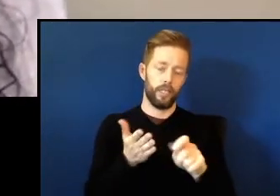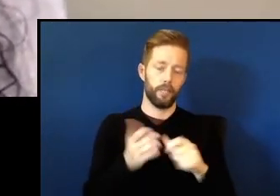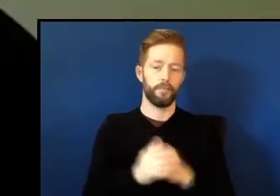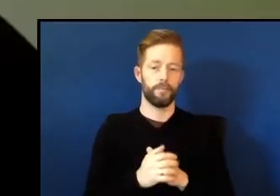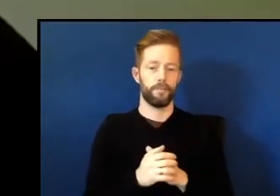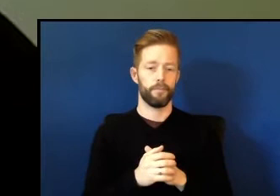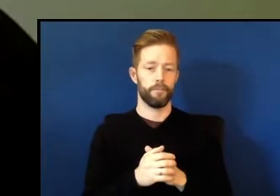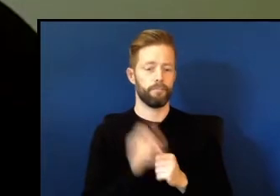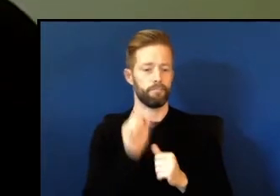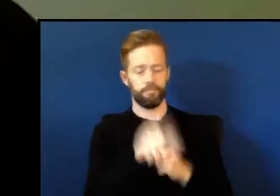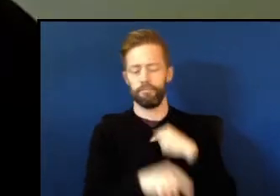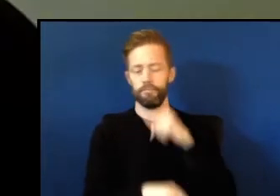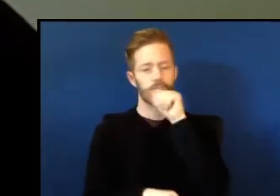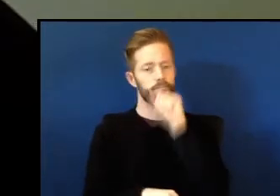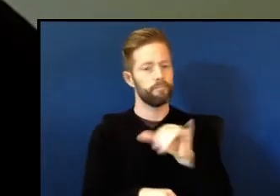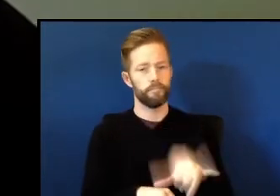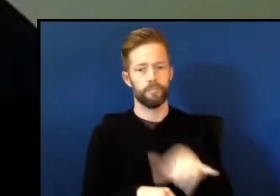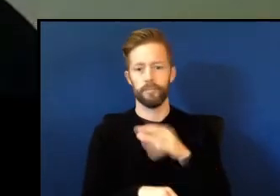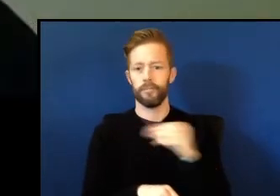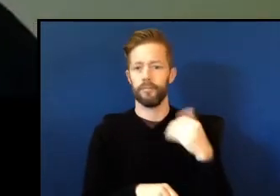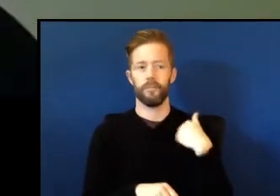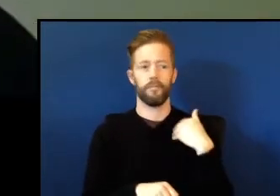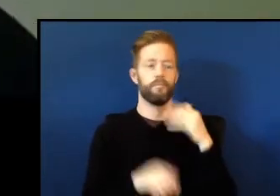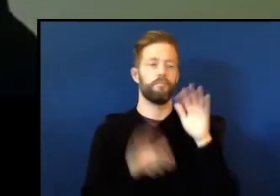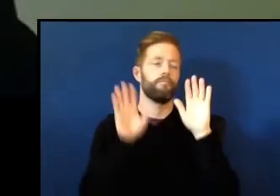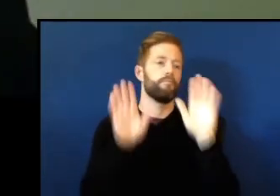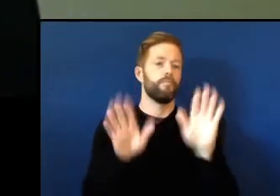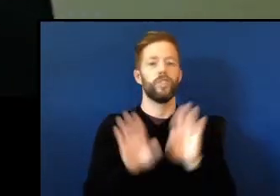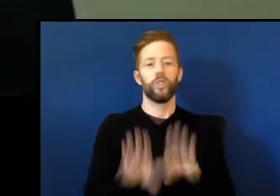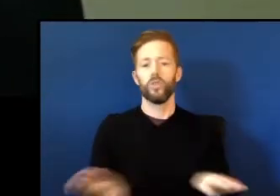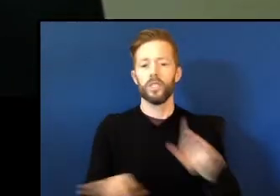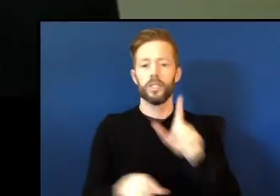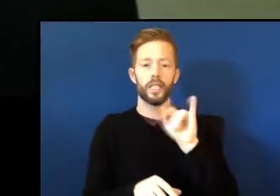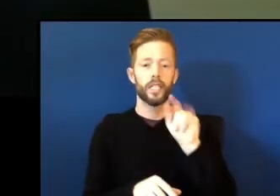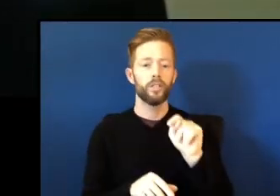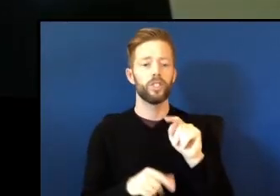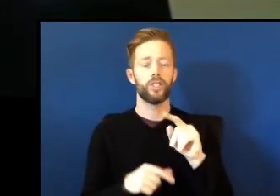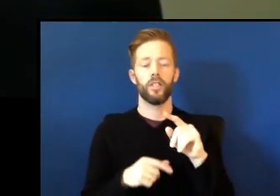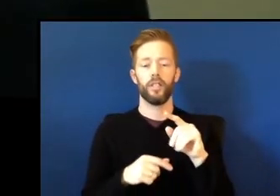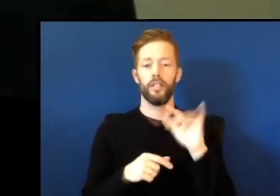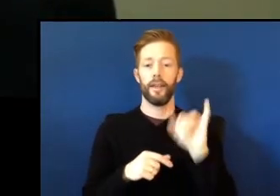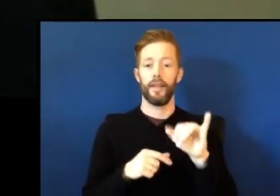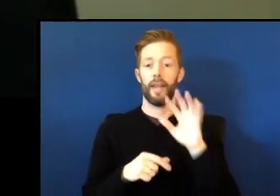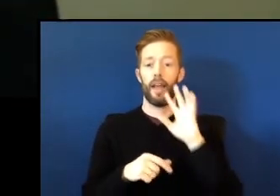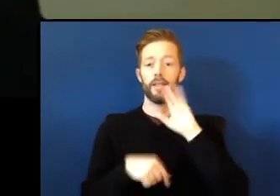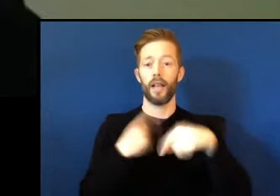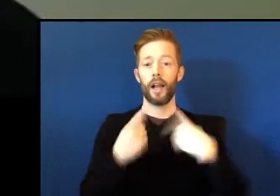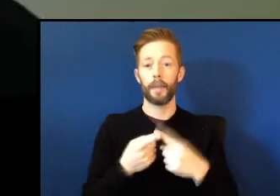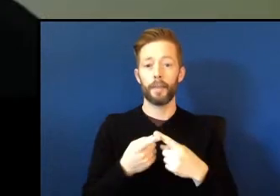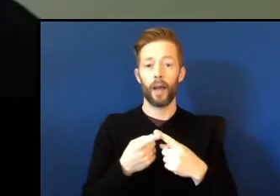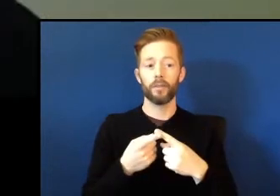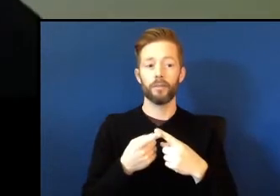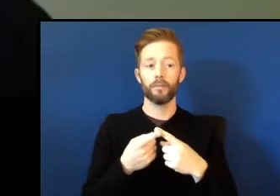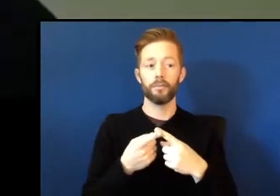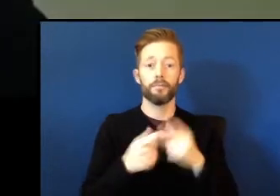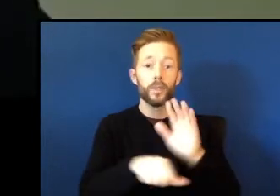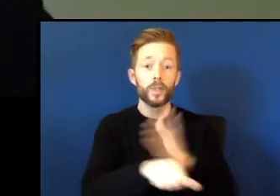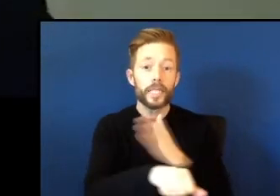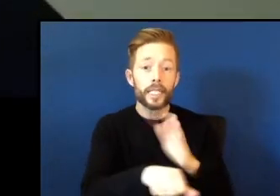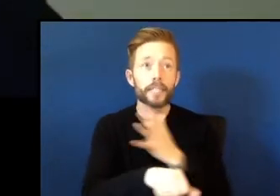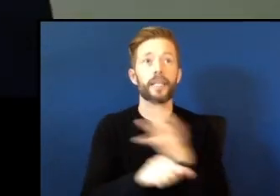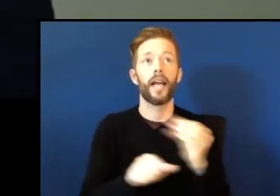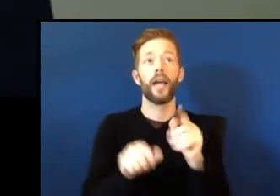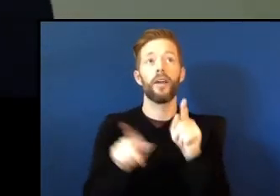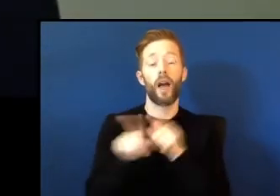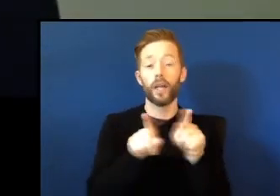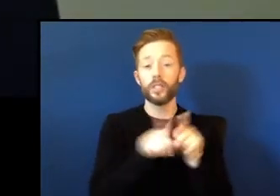I love that. And we all know that there's some great children's literature out there that talk about music